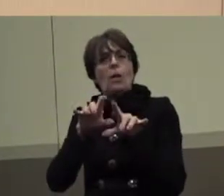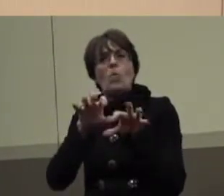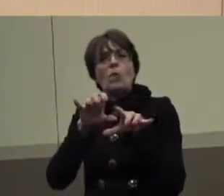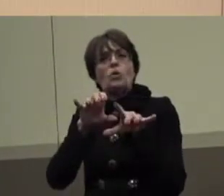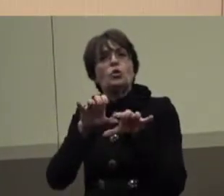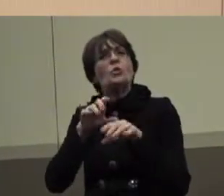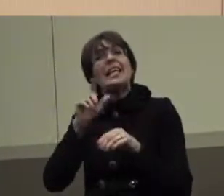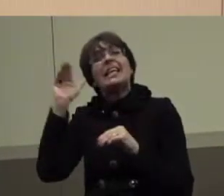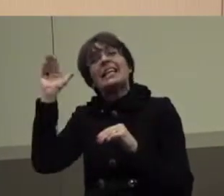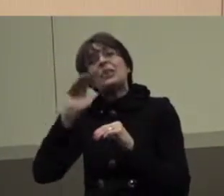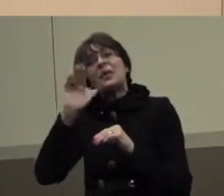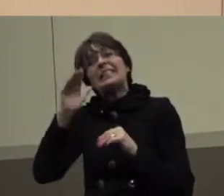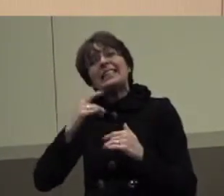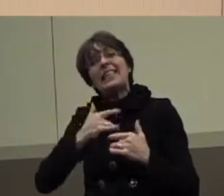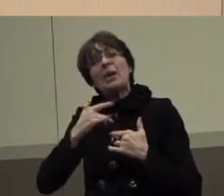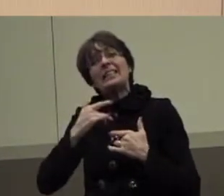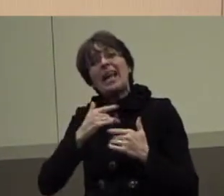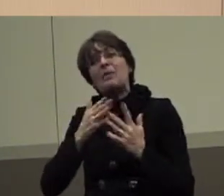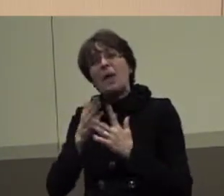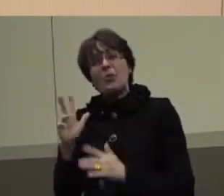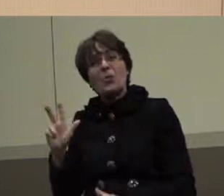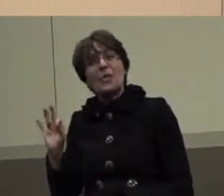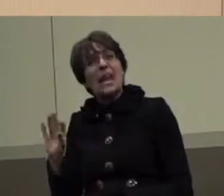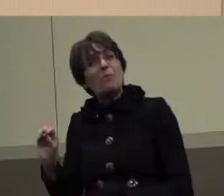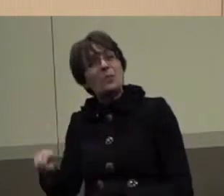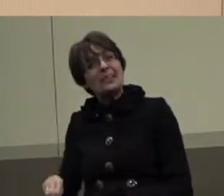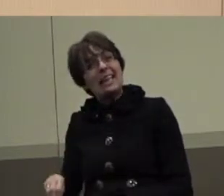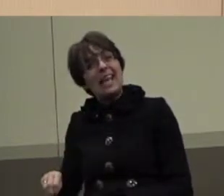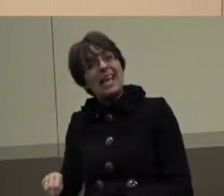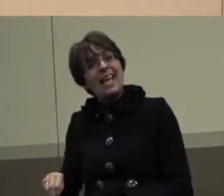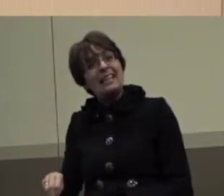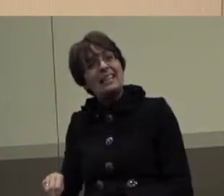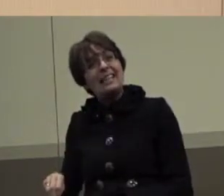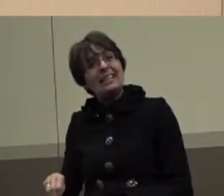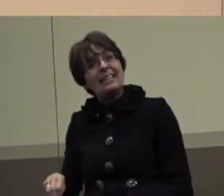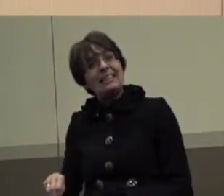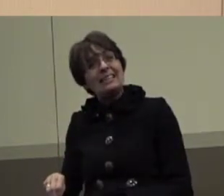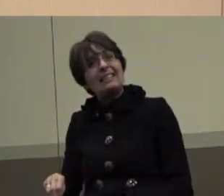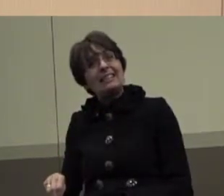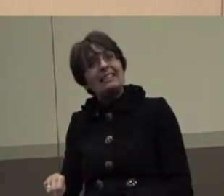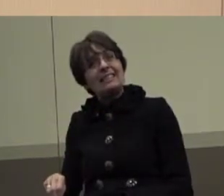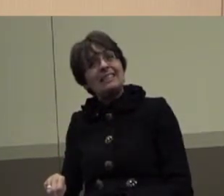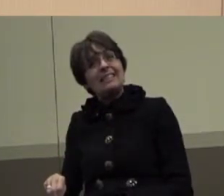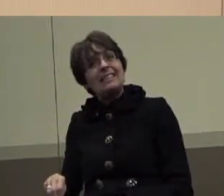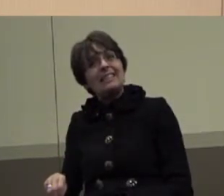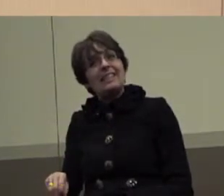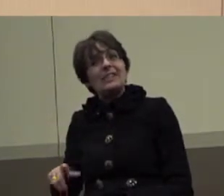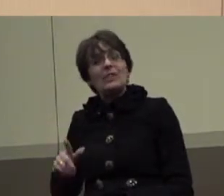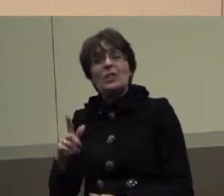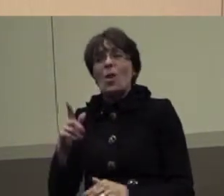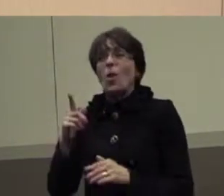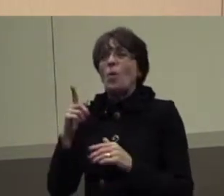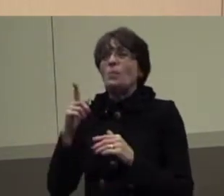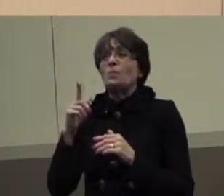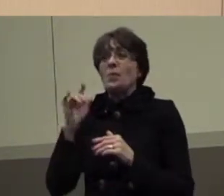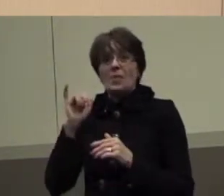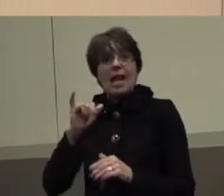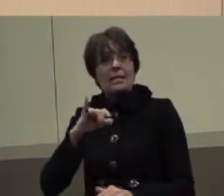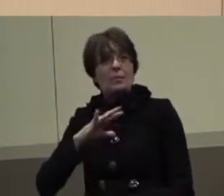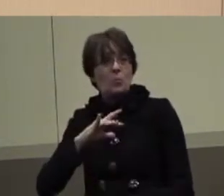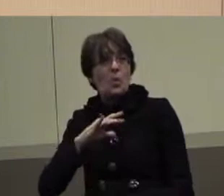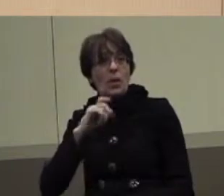by 39%. You know, the same as being able to scribble. So that's pretty